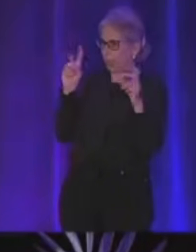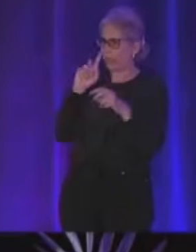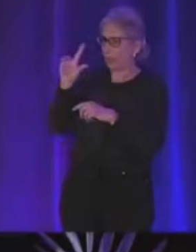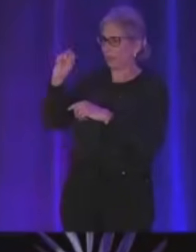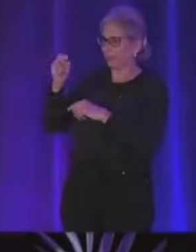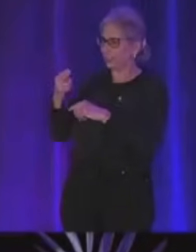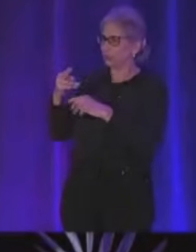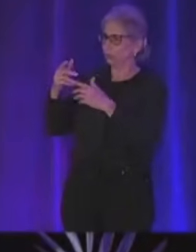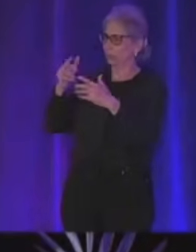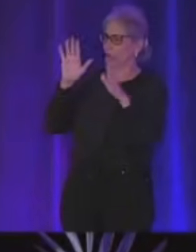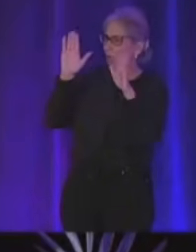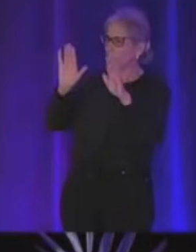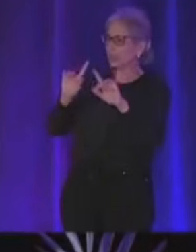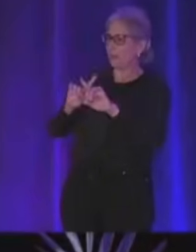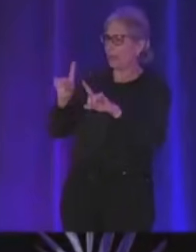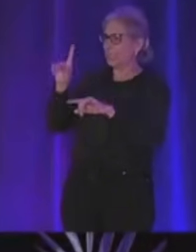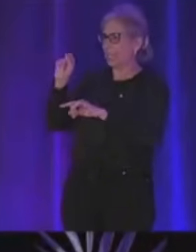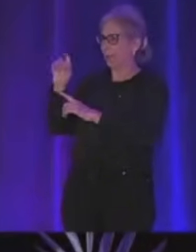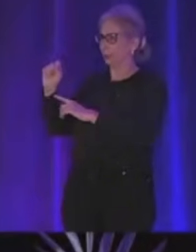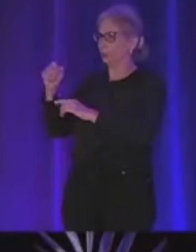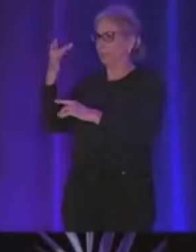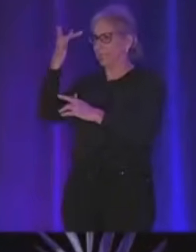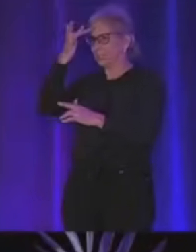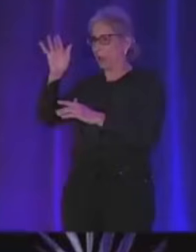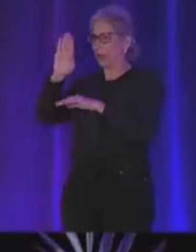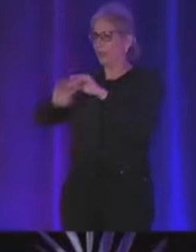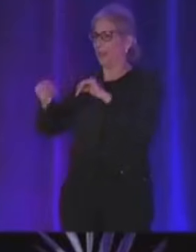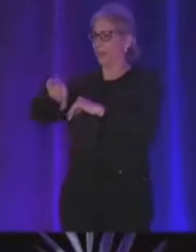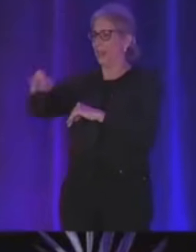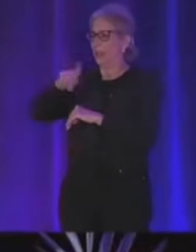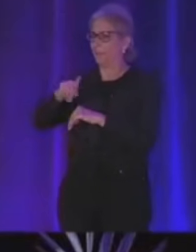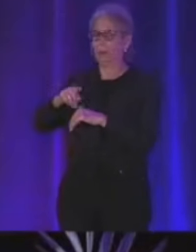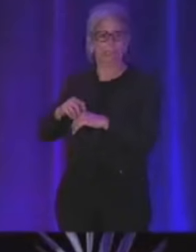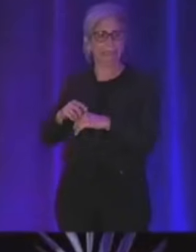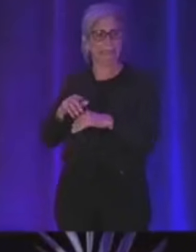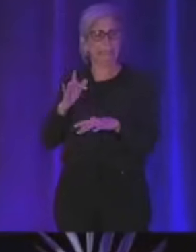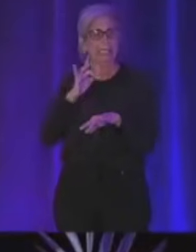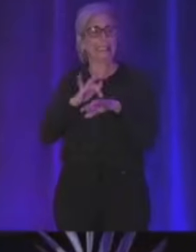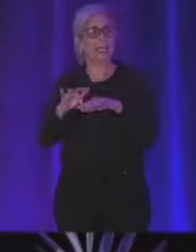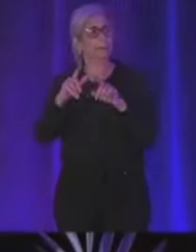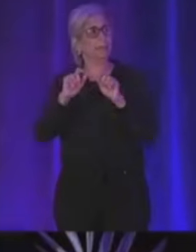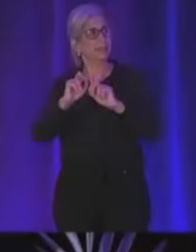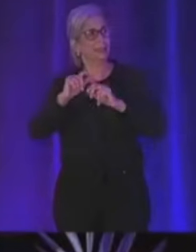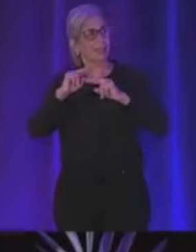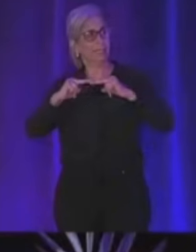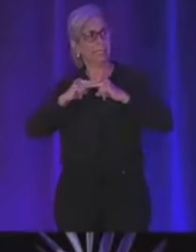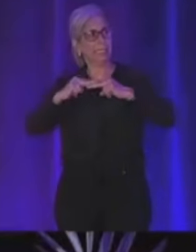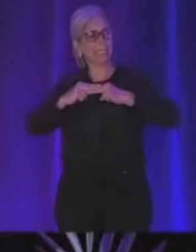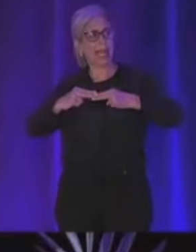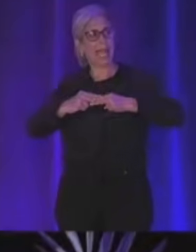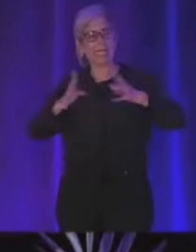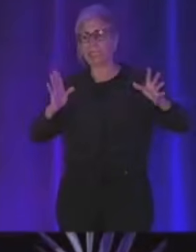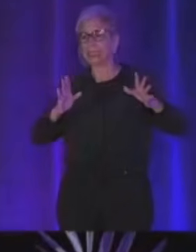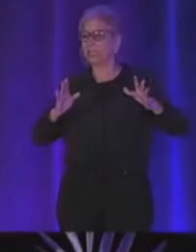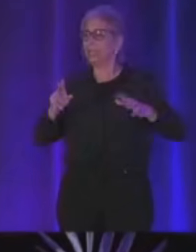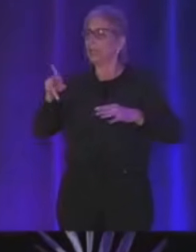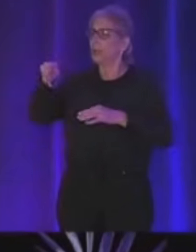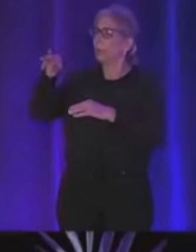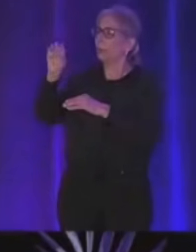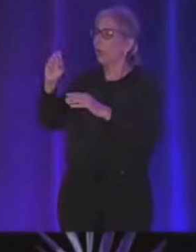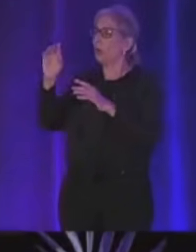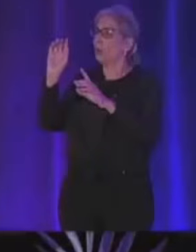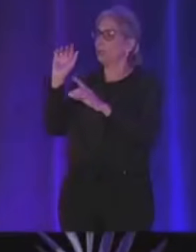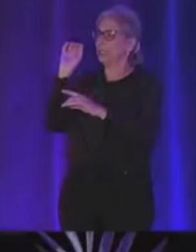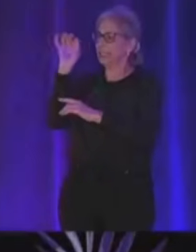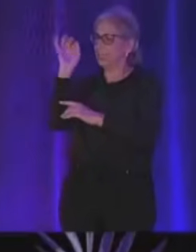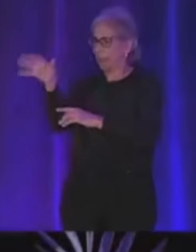but TypeScript is so much smarter than them. Oh no, I skipped slides, I'm sorry. I forgot about this one. So little pro tips about TypeScript. If you're running